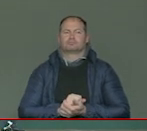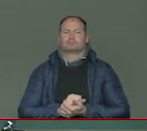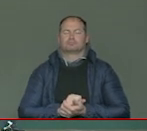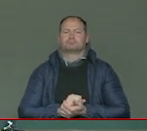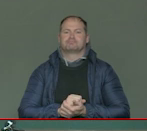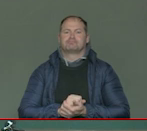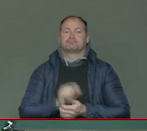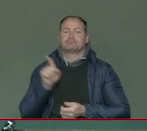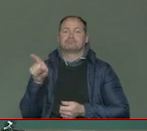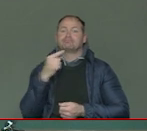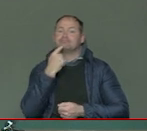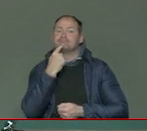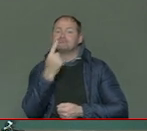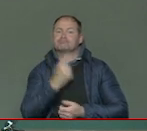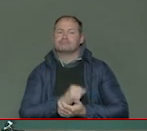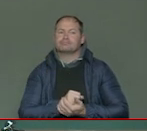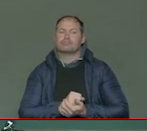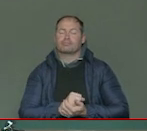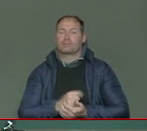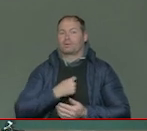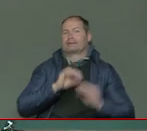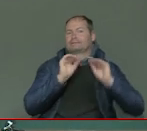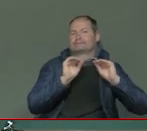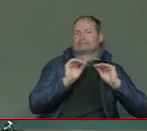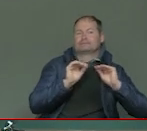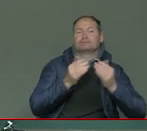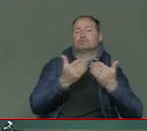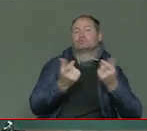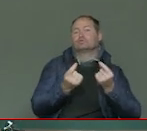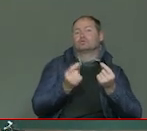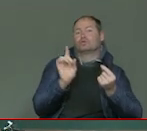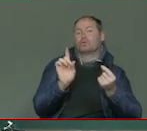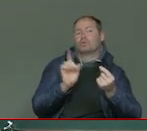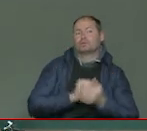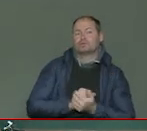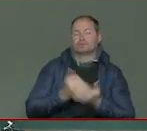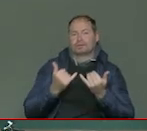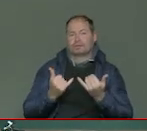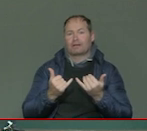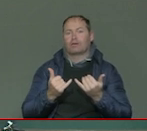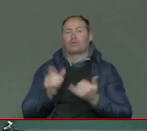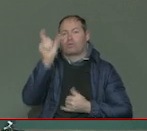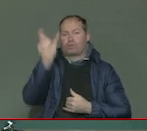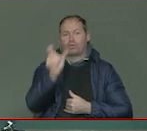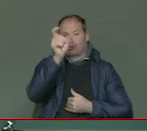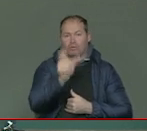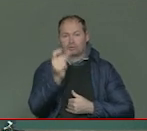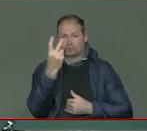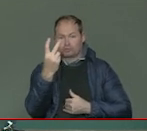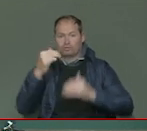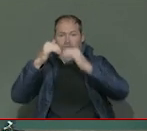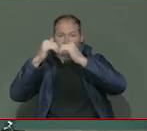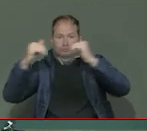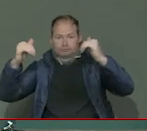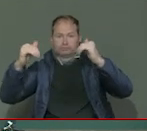So they say, so what I teach my learners to do is split it up in two columns. Split it up in two